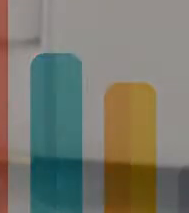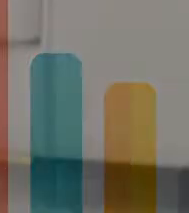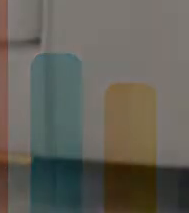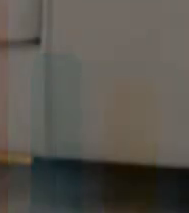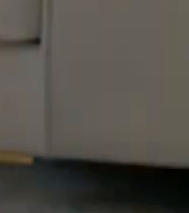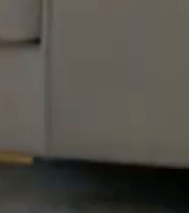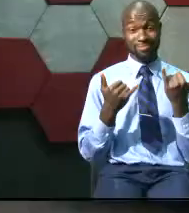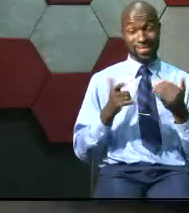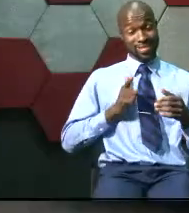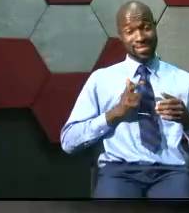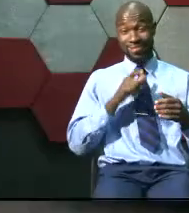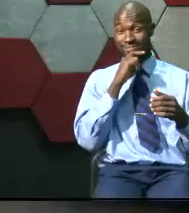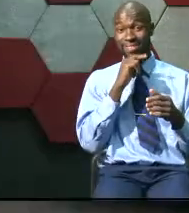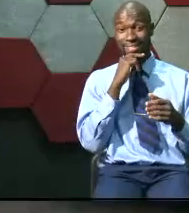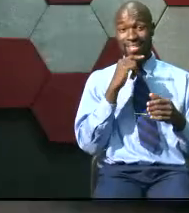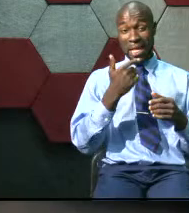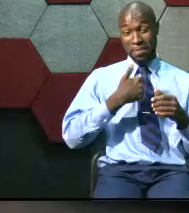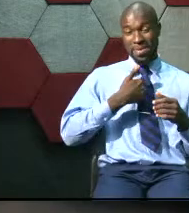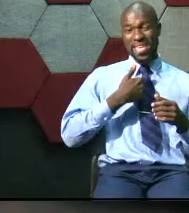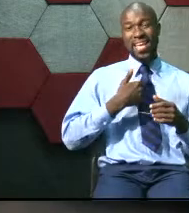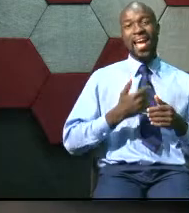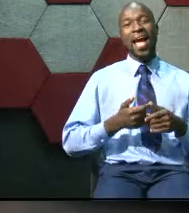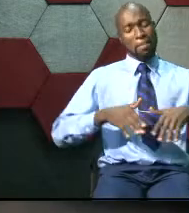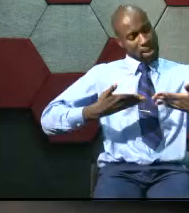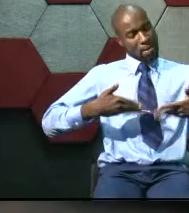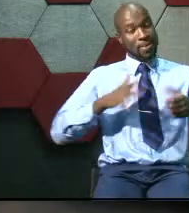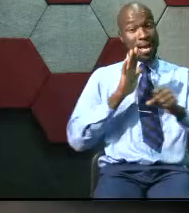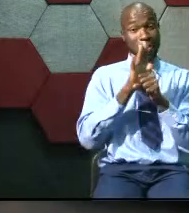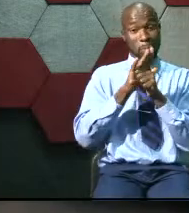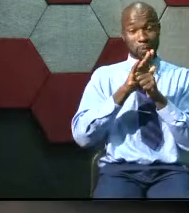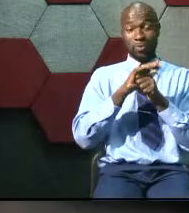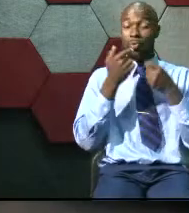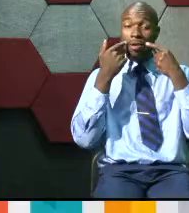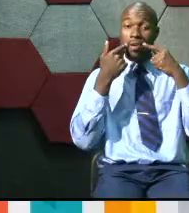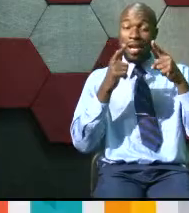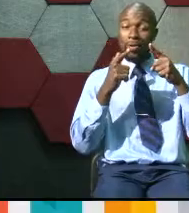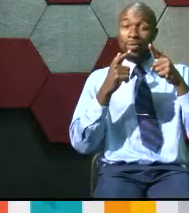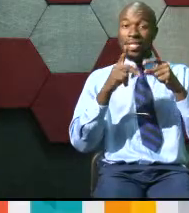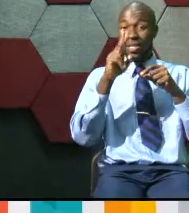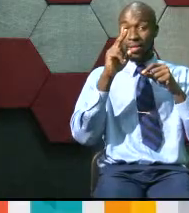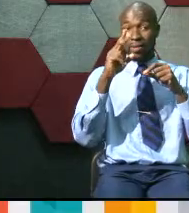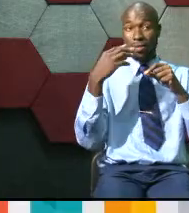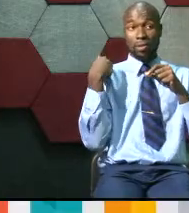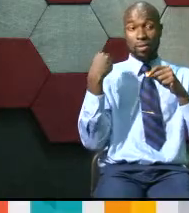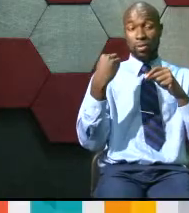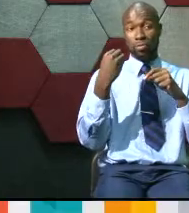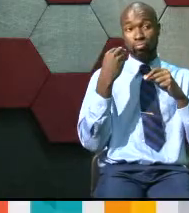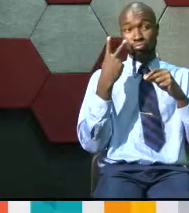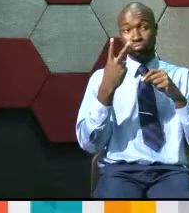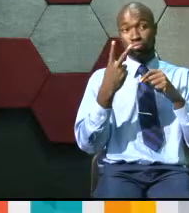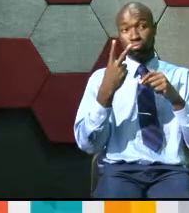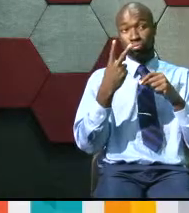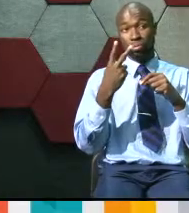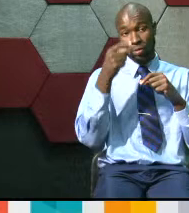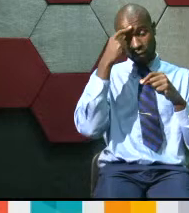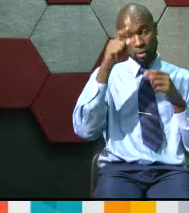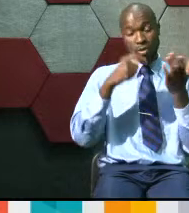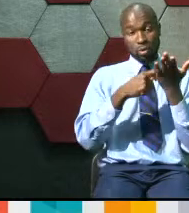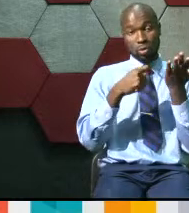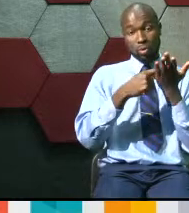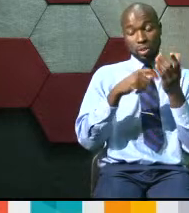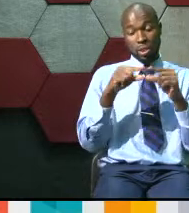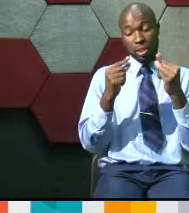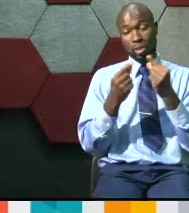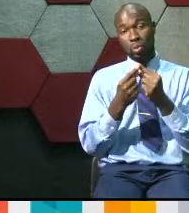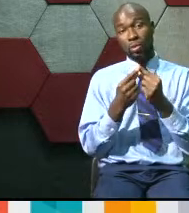Ladies and gentlemen, I'm delighted to announce that the second runners-up for the technology category